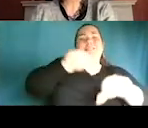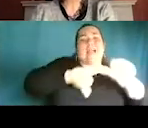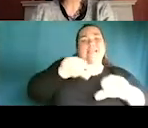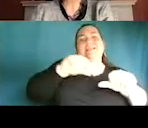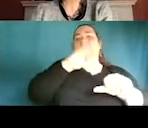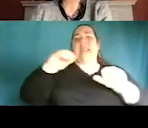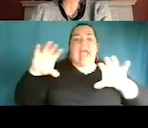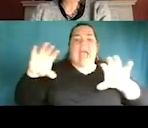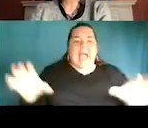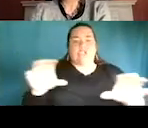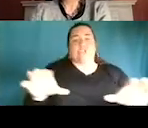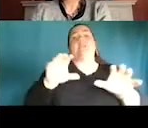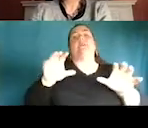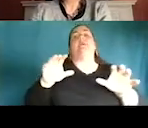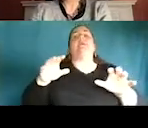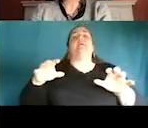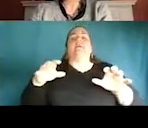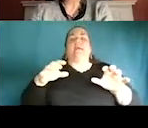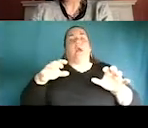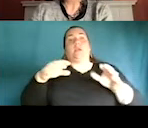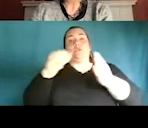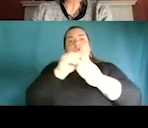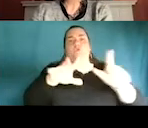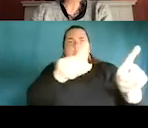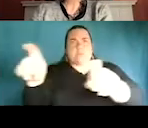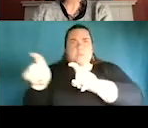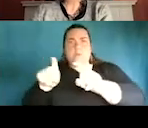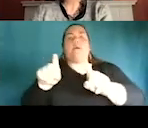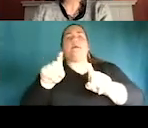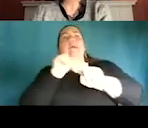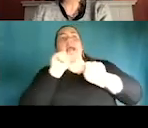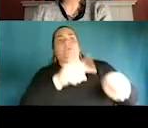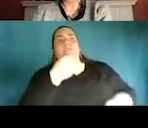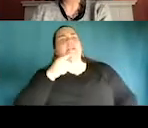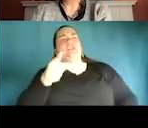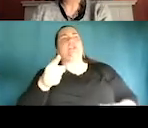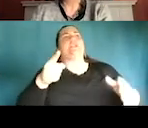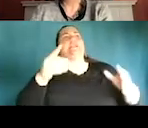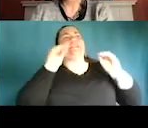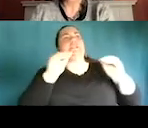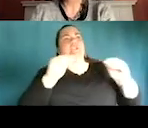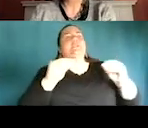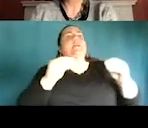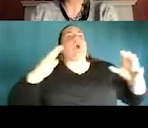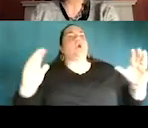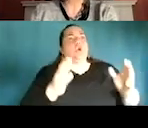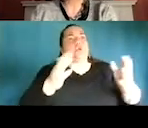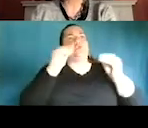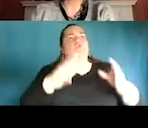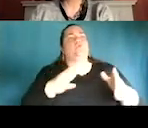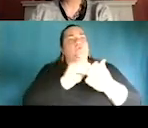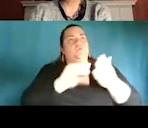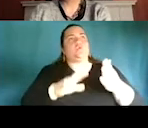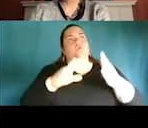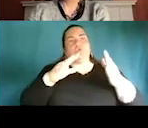course topics in a way that encourage you to think deeper and sometimes even take a step back and reflect and then take